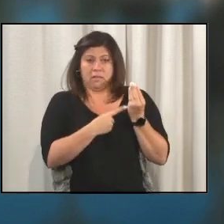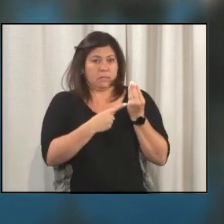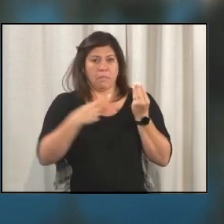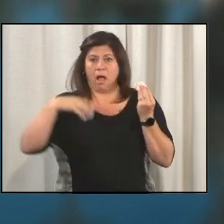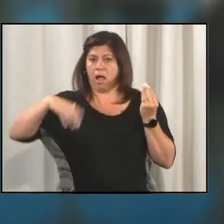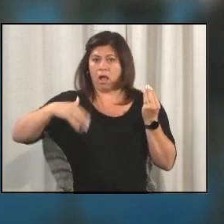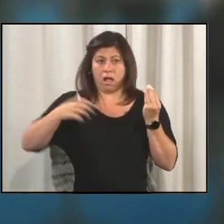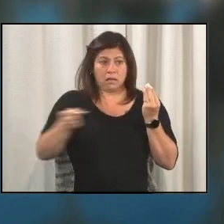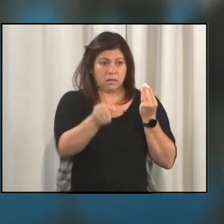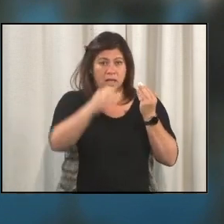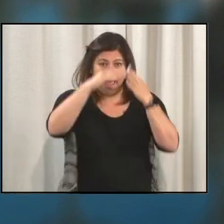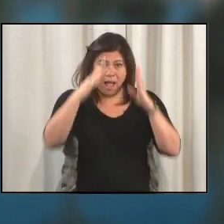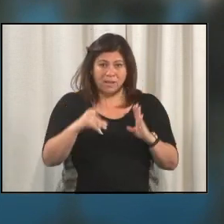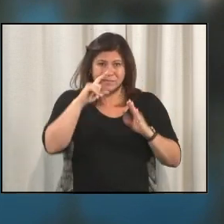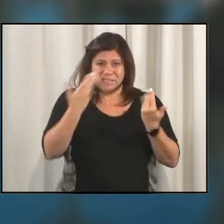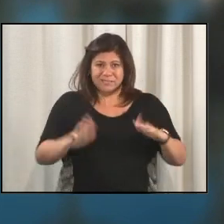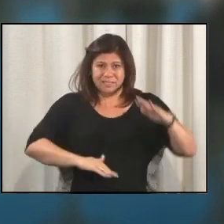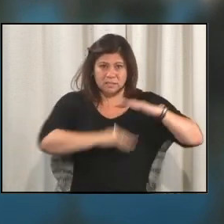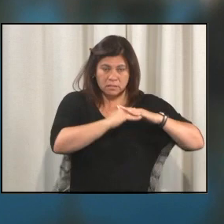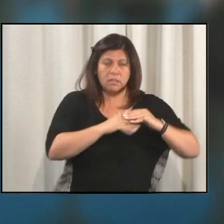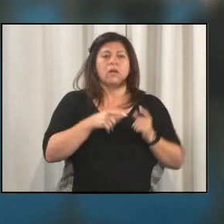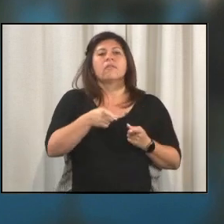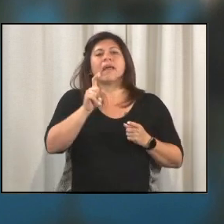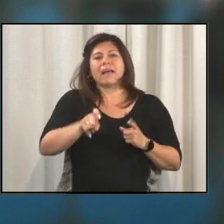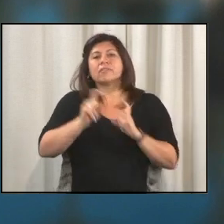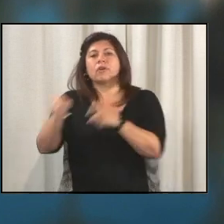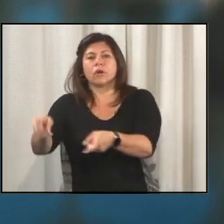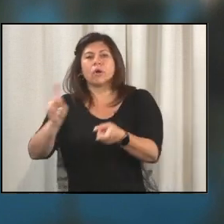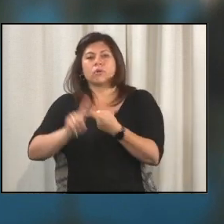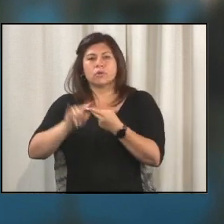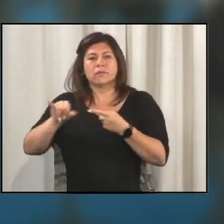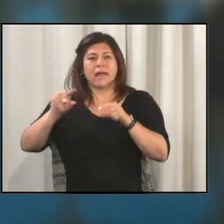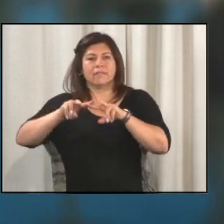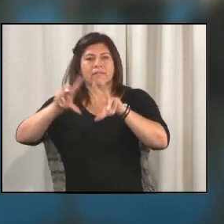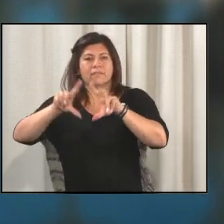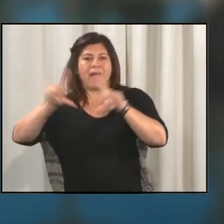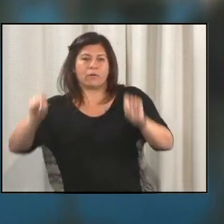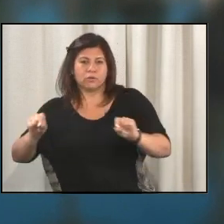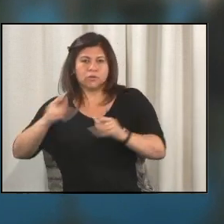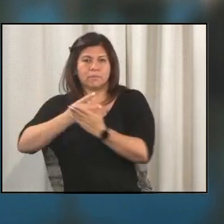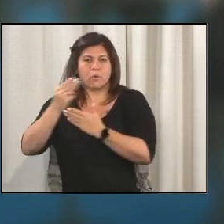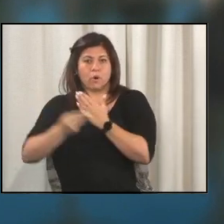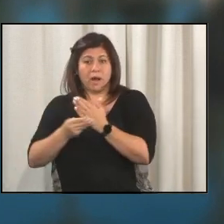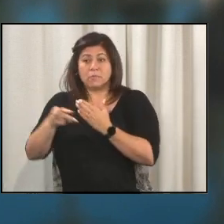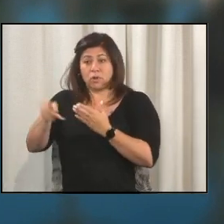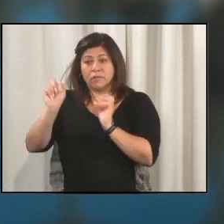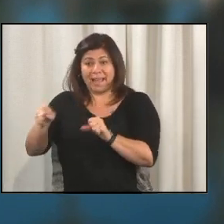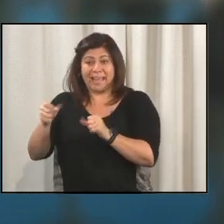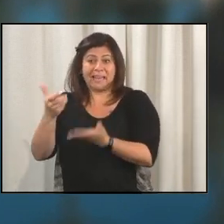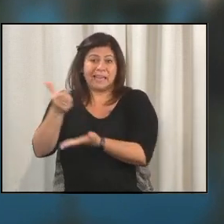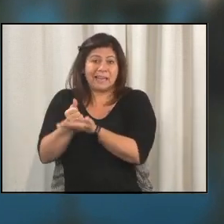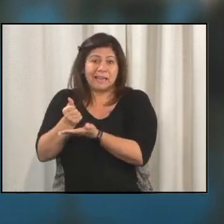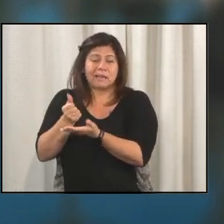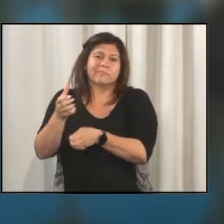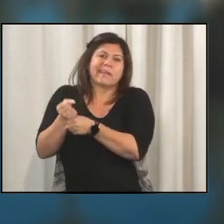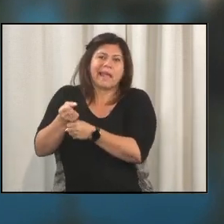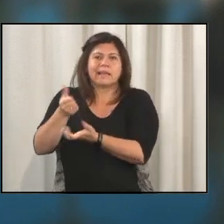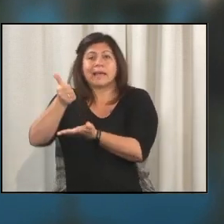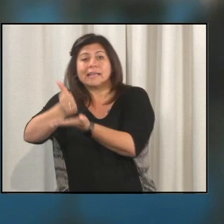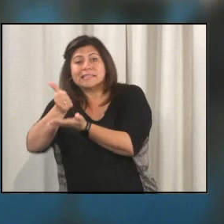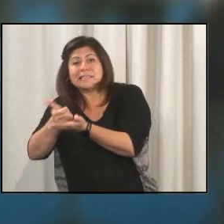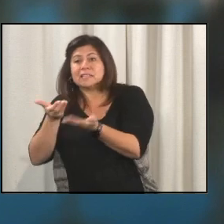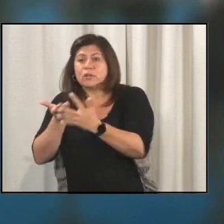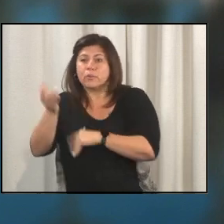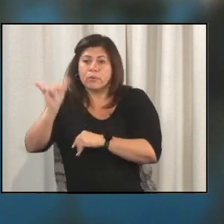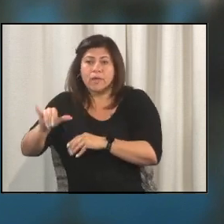Stability Housing Voucher Program for assistance through that door, as well as other opportunities